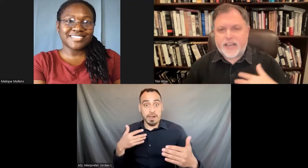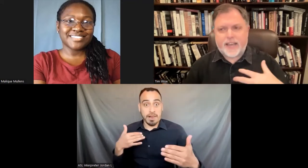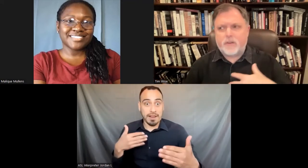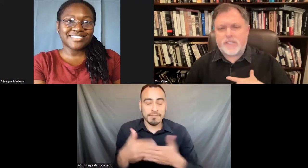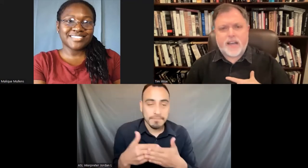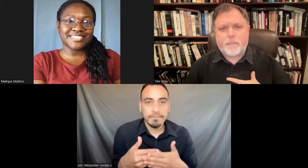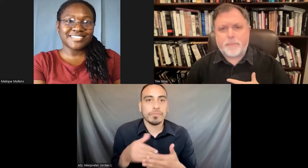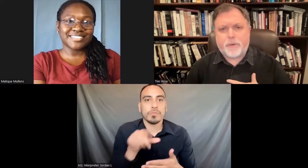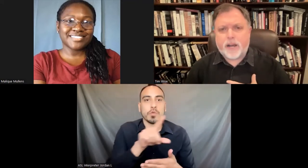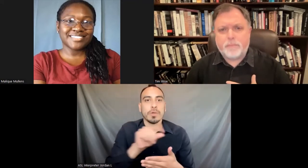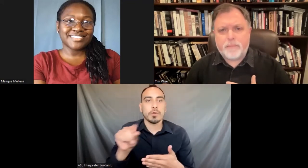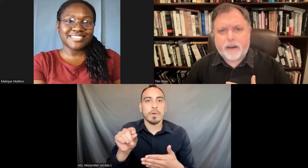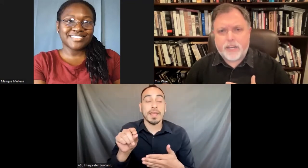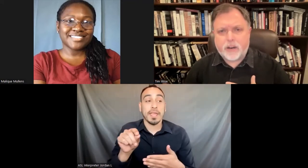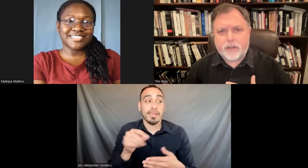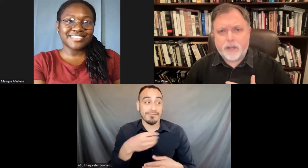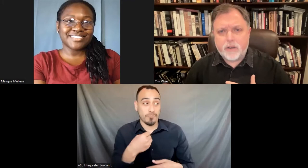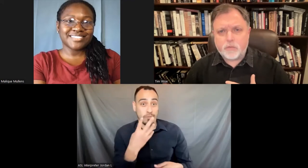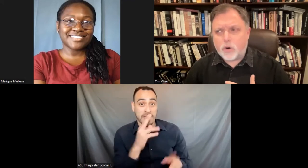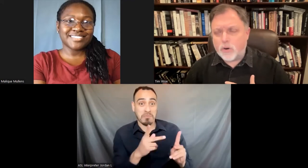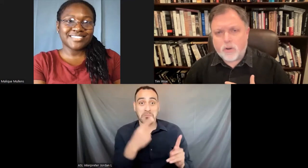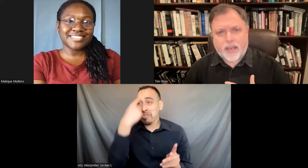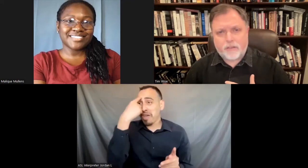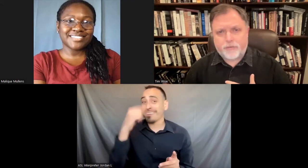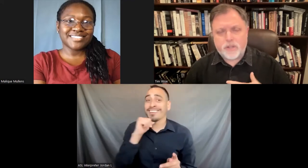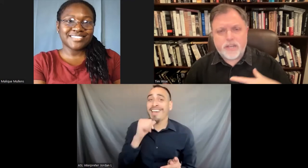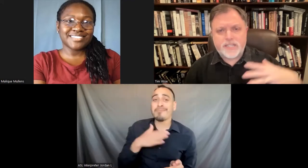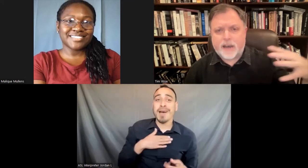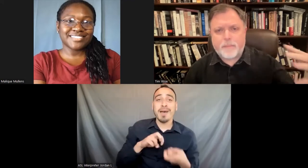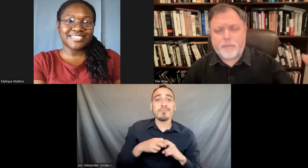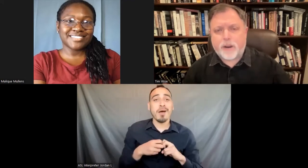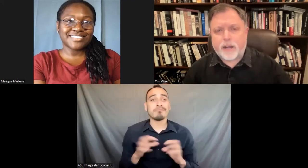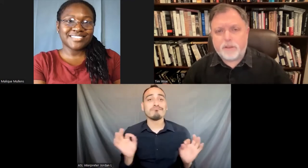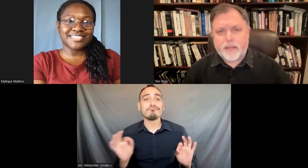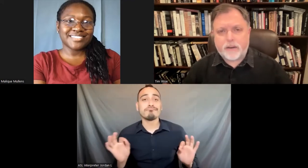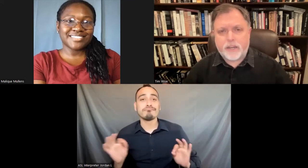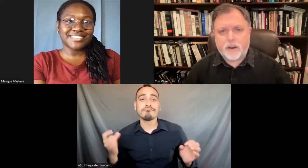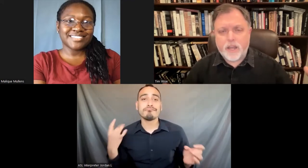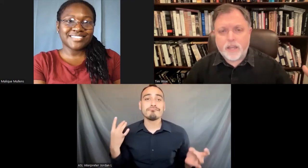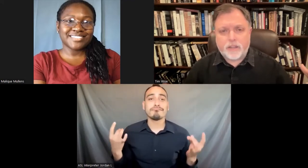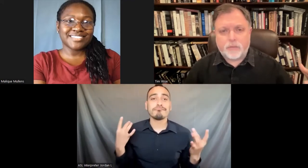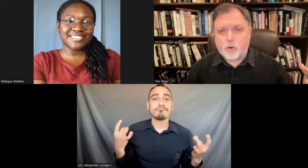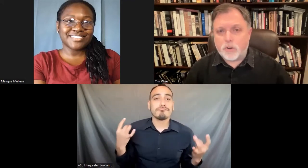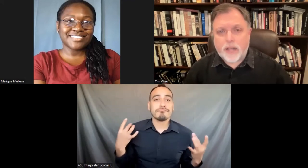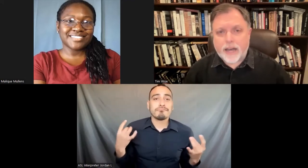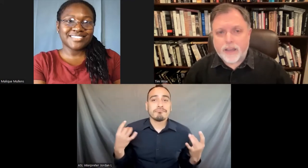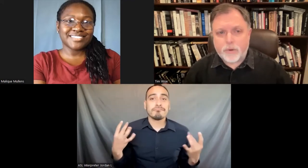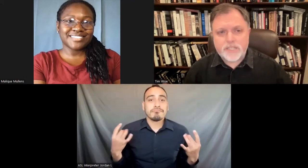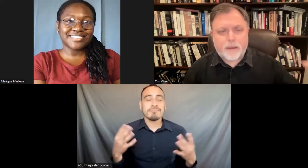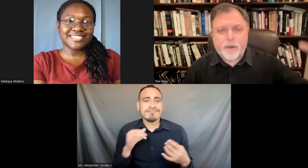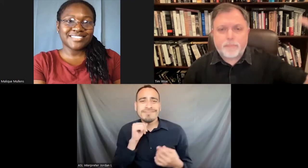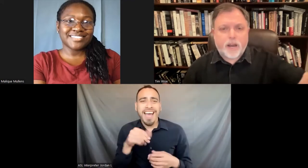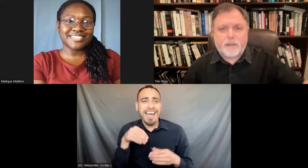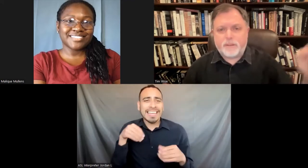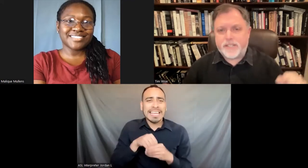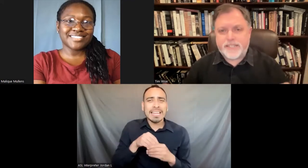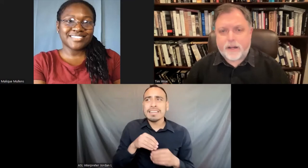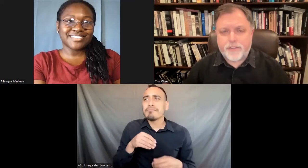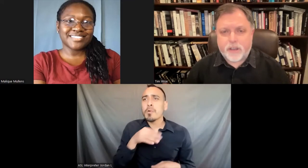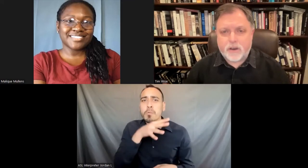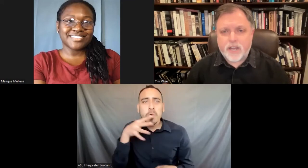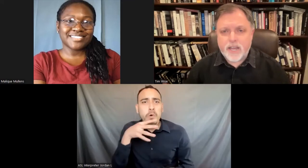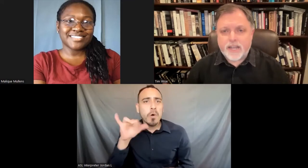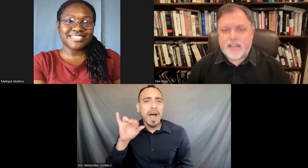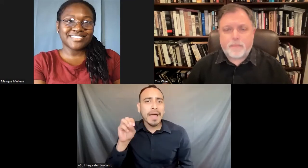folks decide, oh, it's not my problem out here in rural California. It's not my problem out here in rural Iowa. It's not my problem in